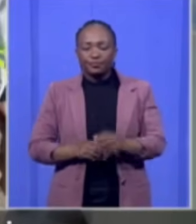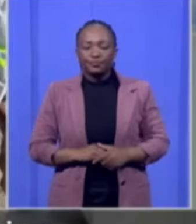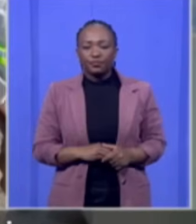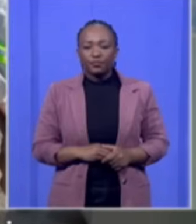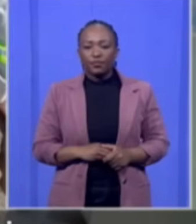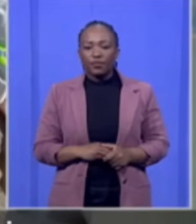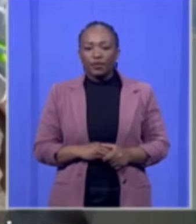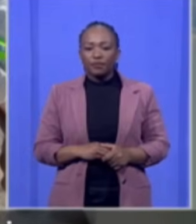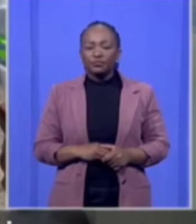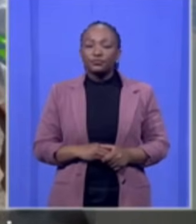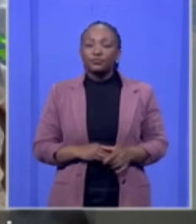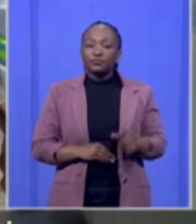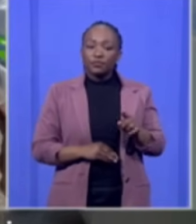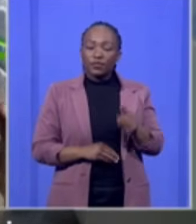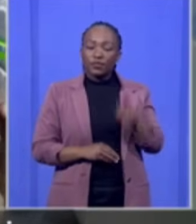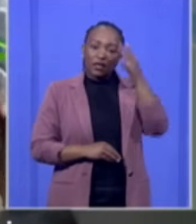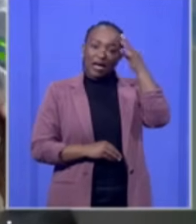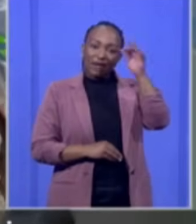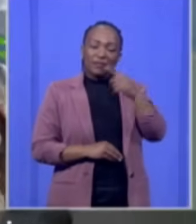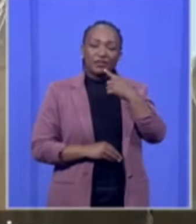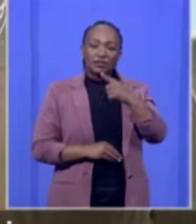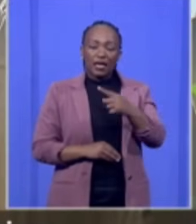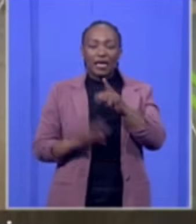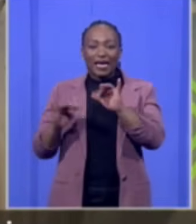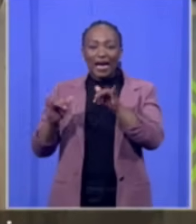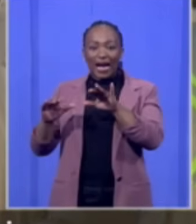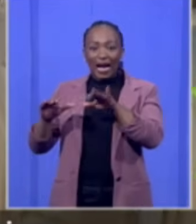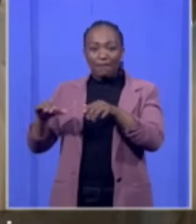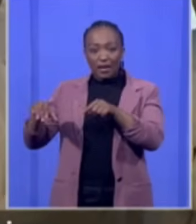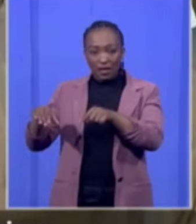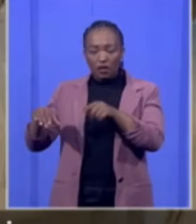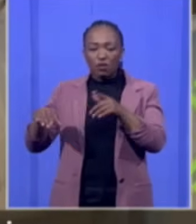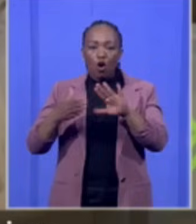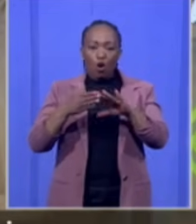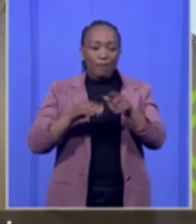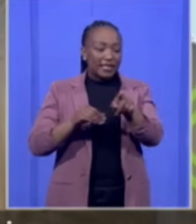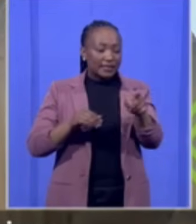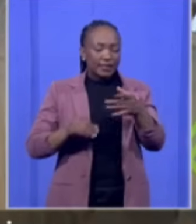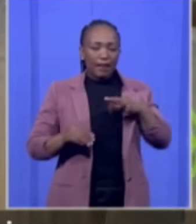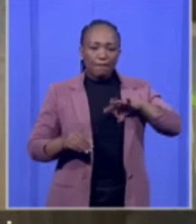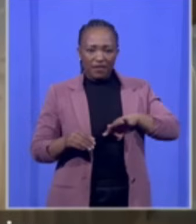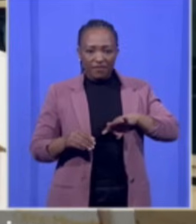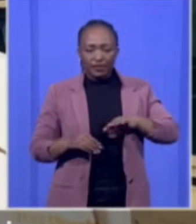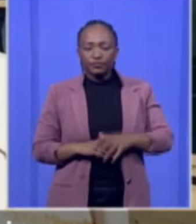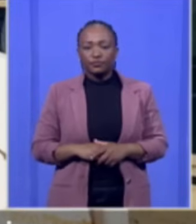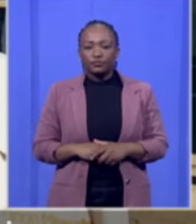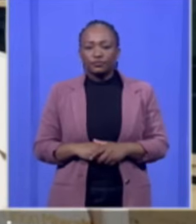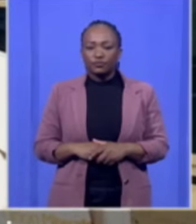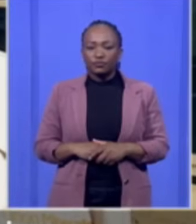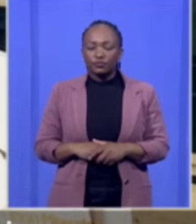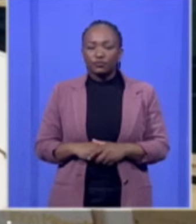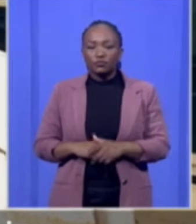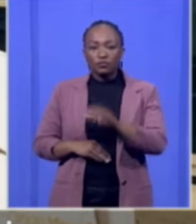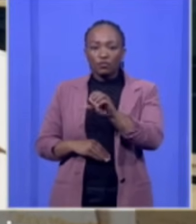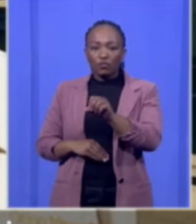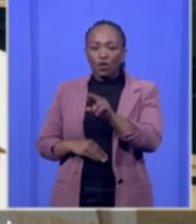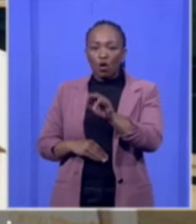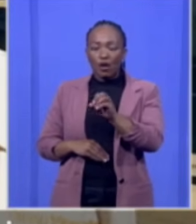o lebelletse hore company ena e tswela baahi molemo. Orion is important to me because